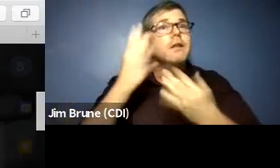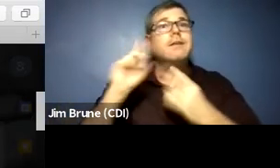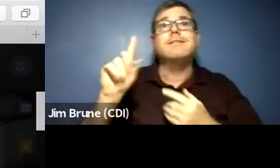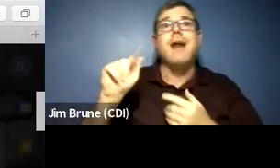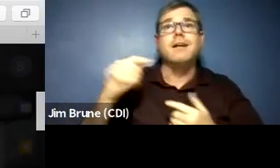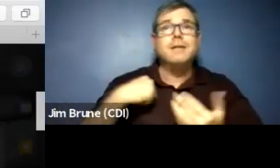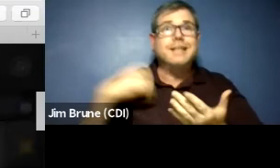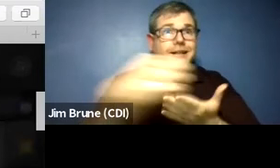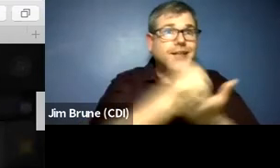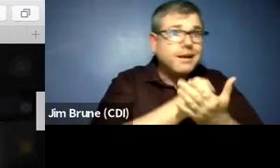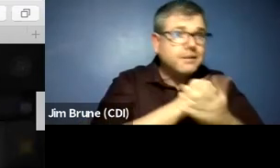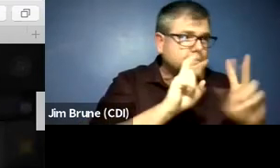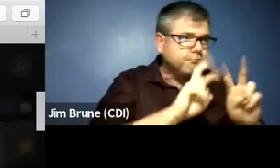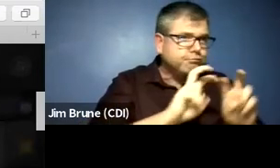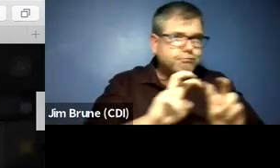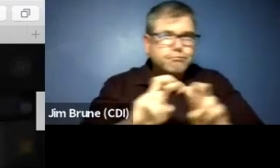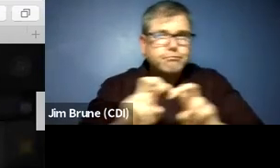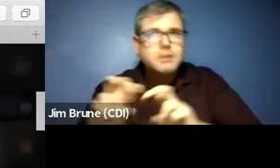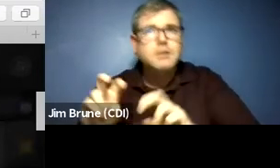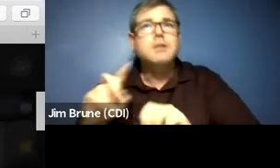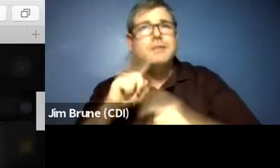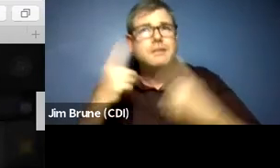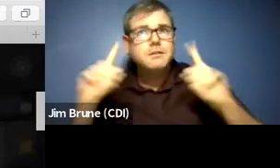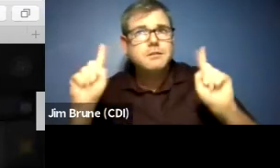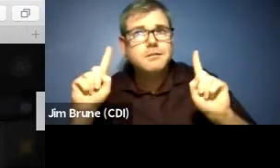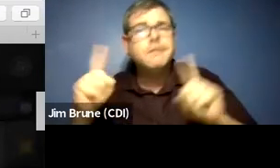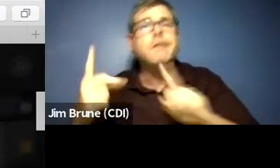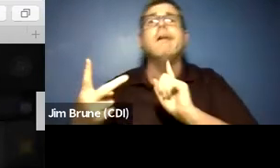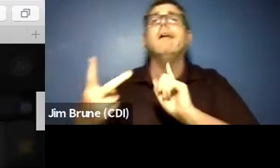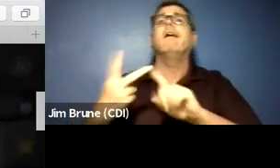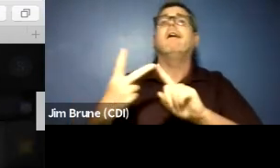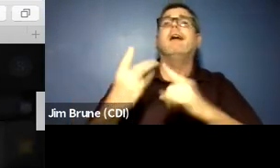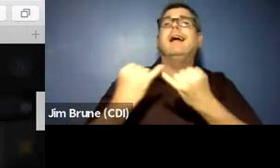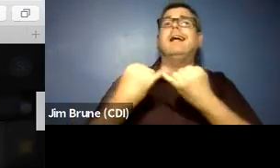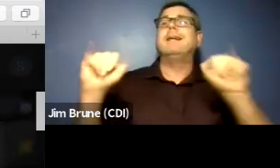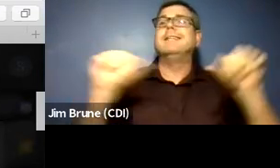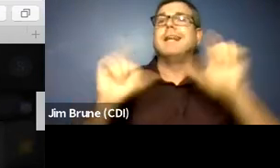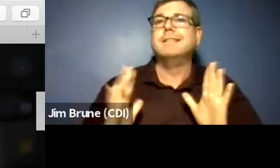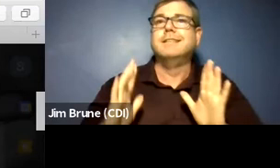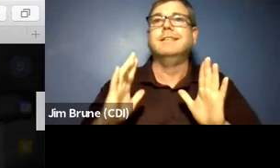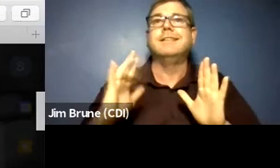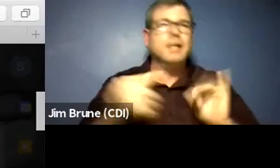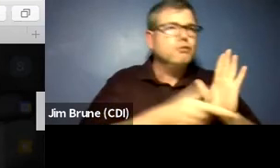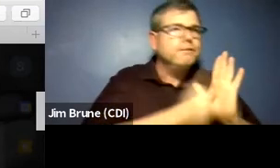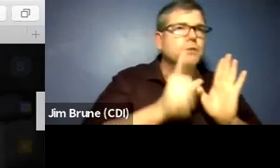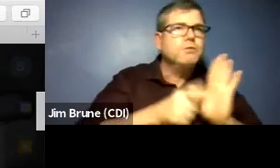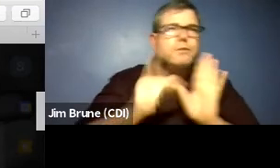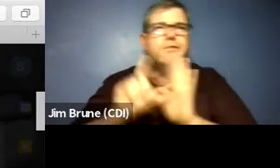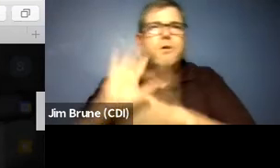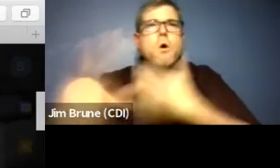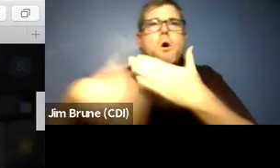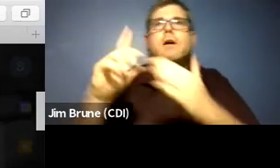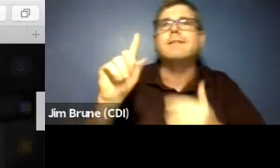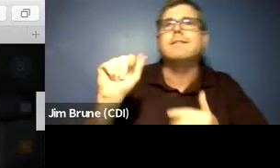independent scientists from 2 different groups to review the data that the FDA and CDC put out from these